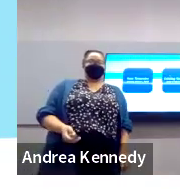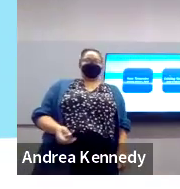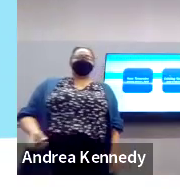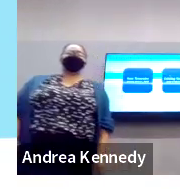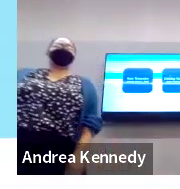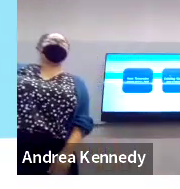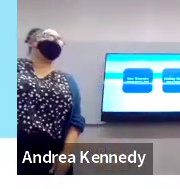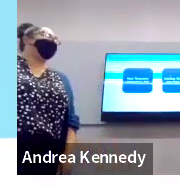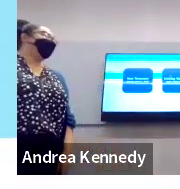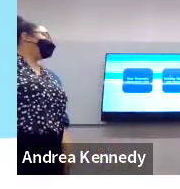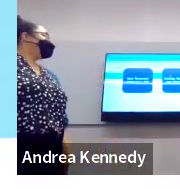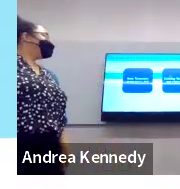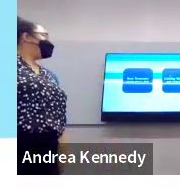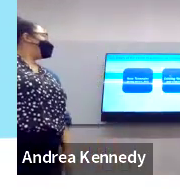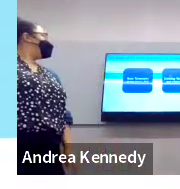Okay.